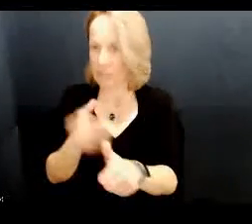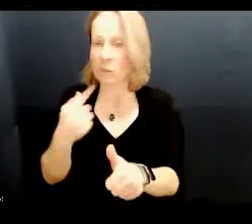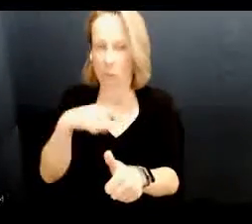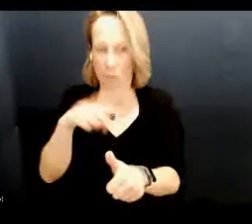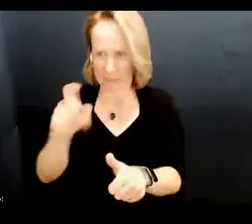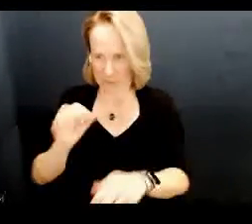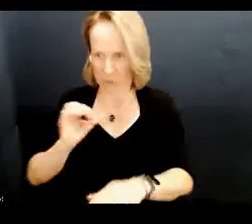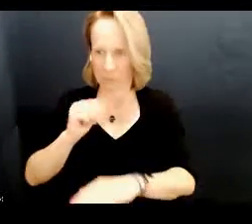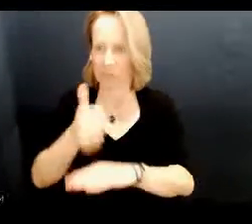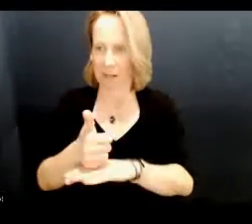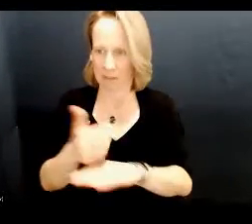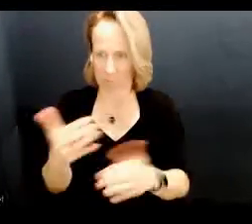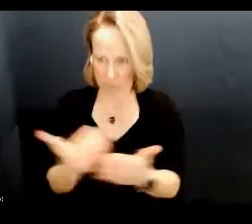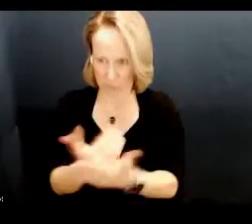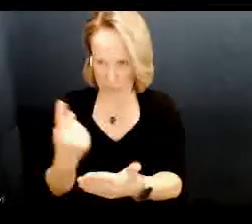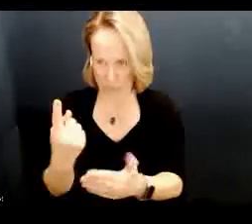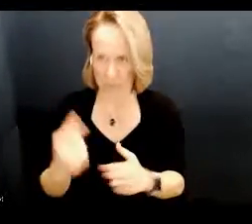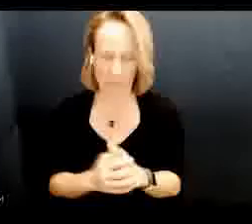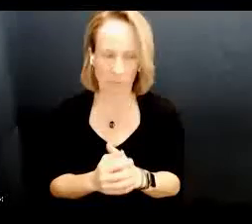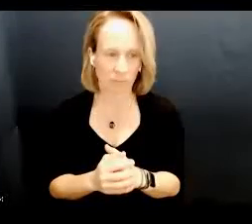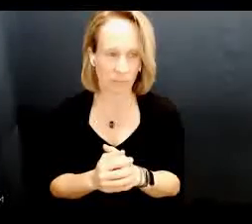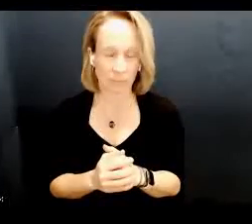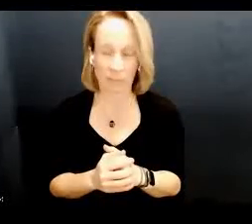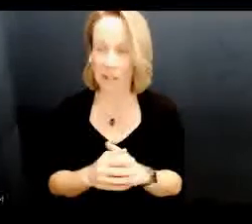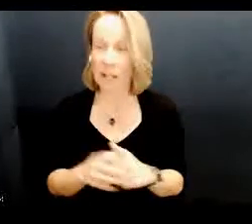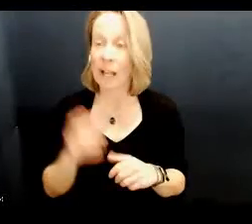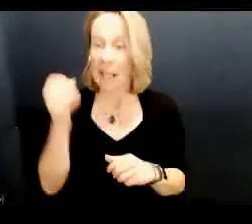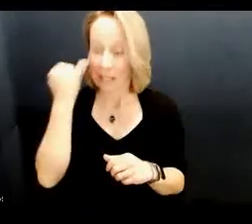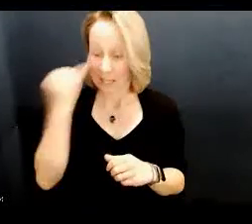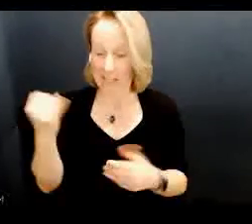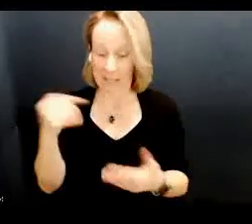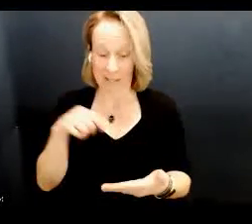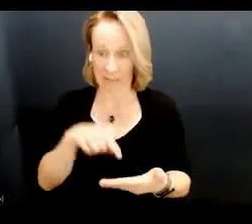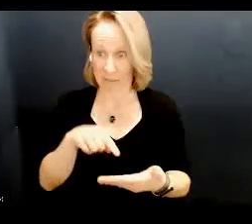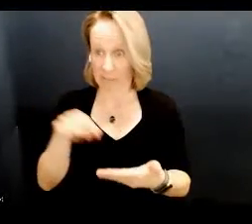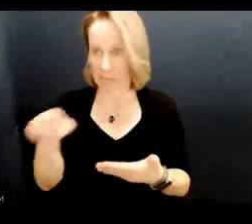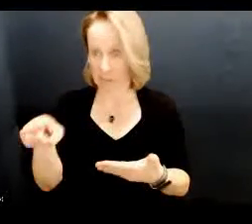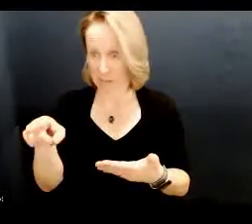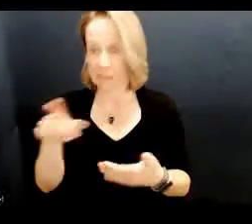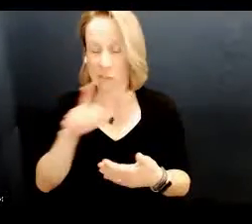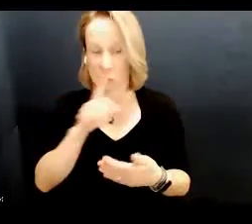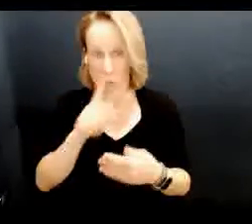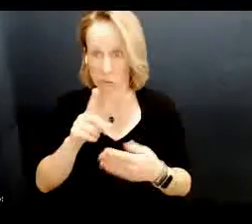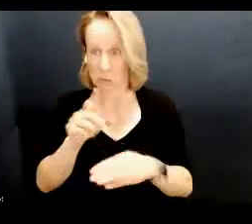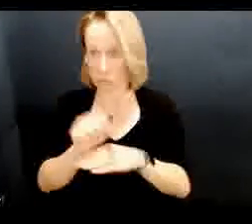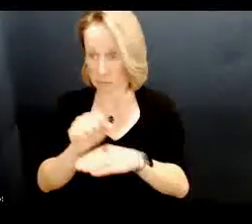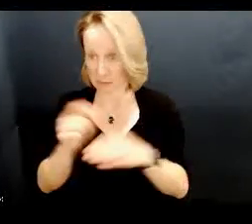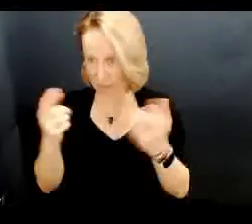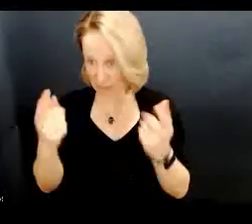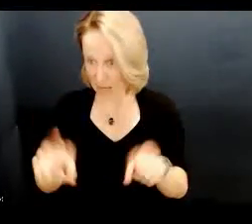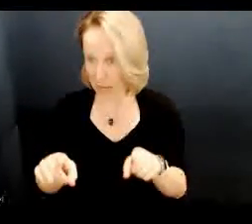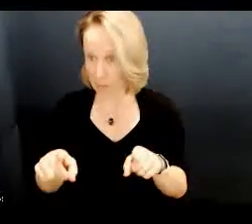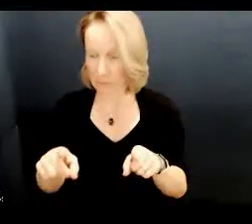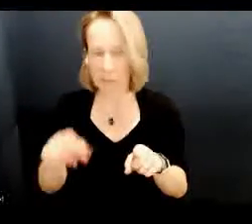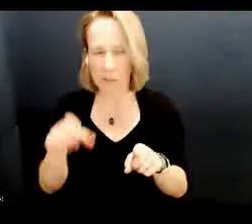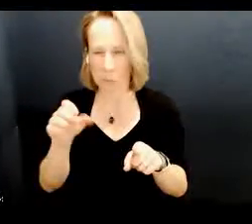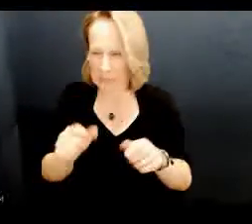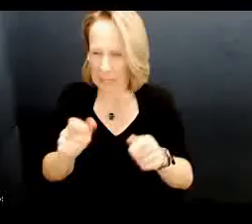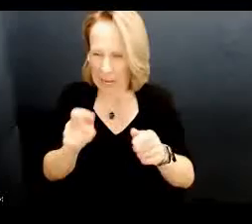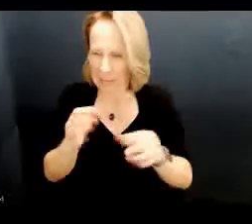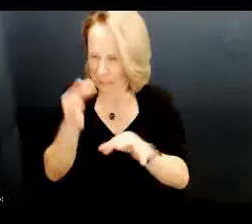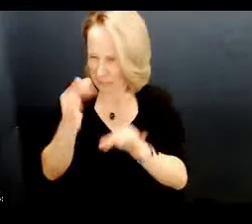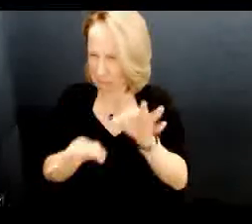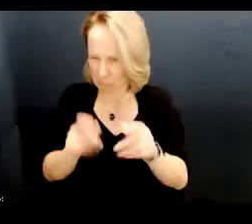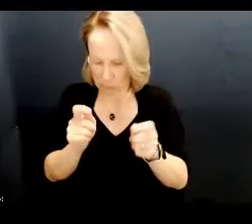one. If it's accurate, we can make simple changes to update it and improve our new identified